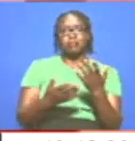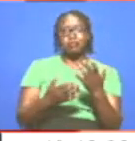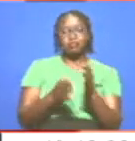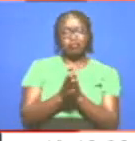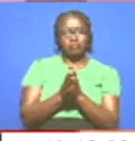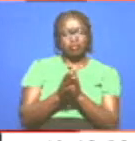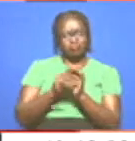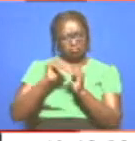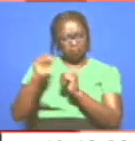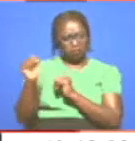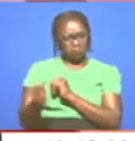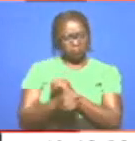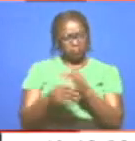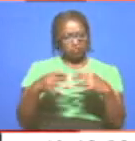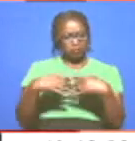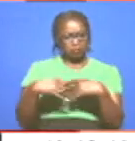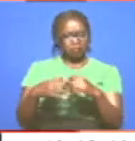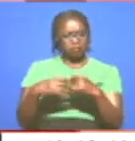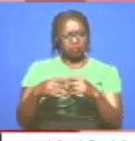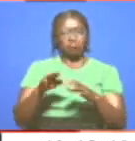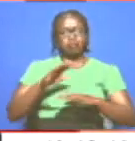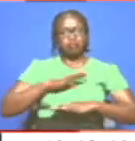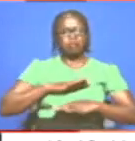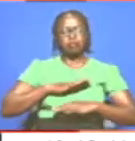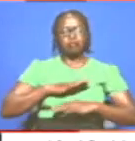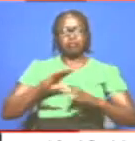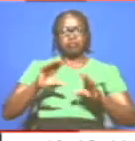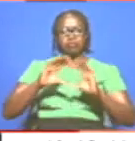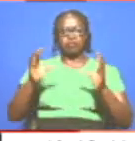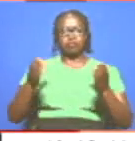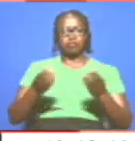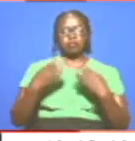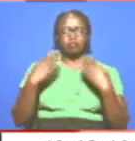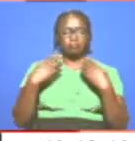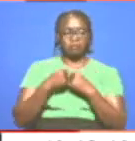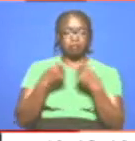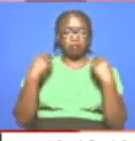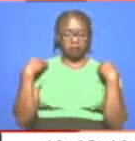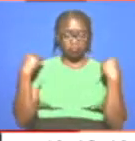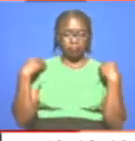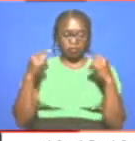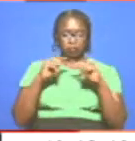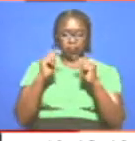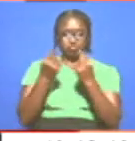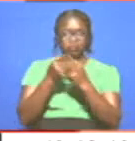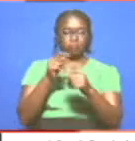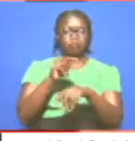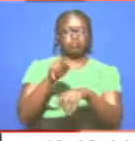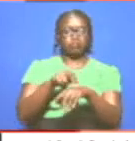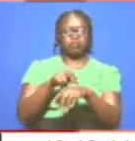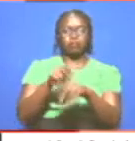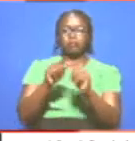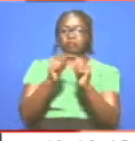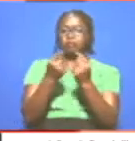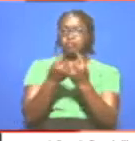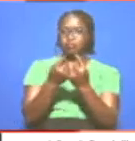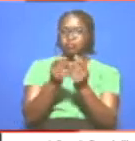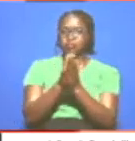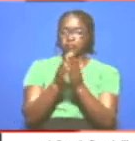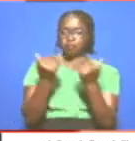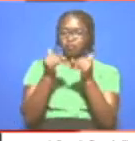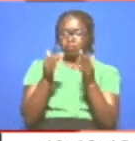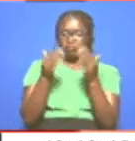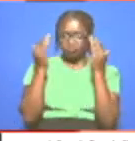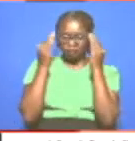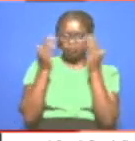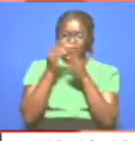enough cricket balls for practice for the national team, yeah? But the players must commit themselves to that process, because it's all